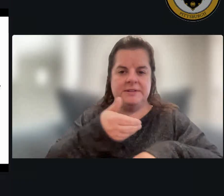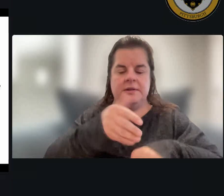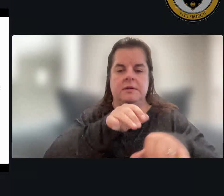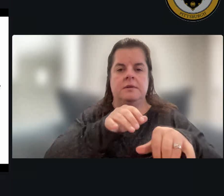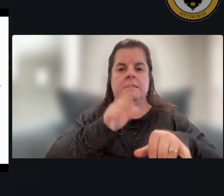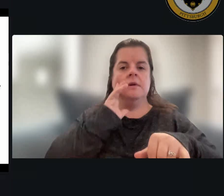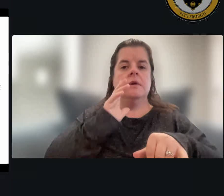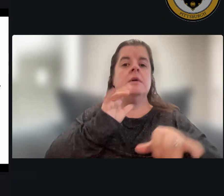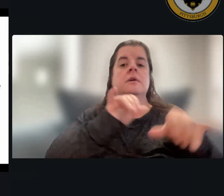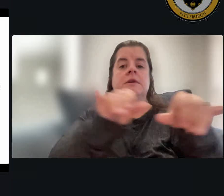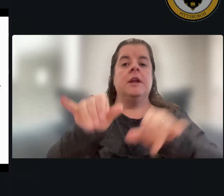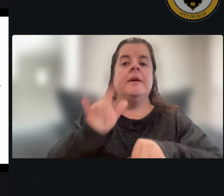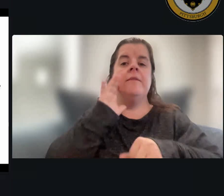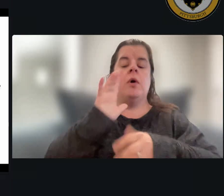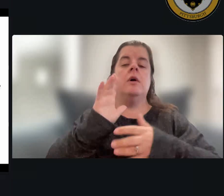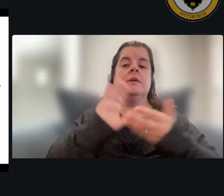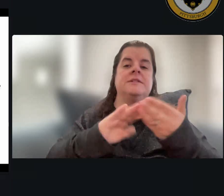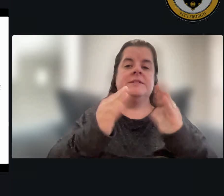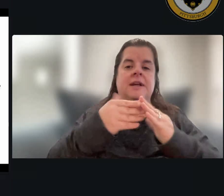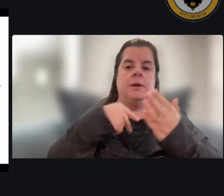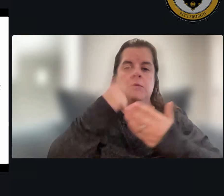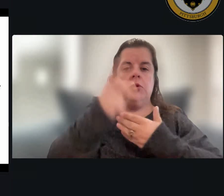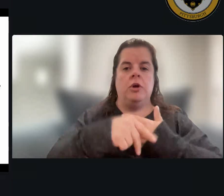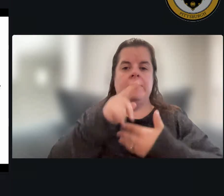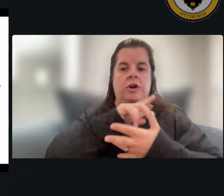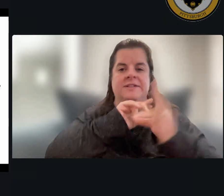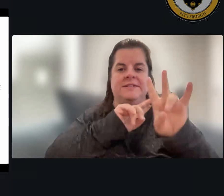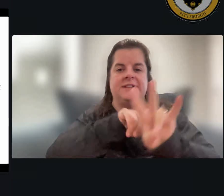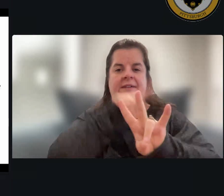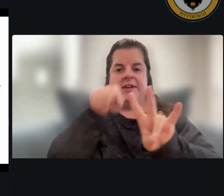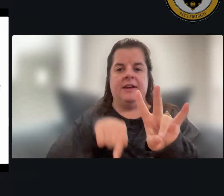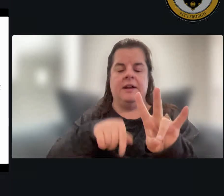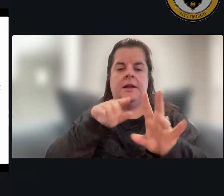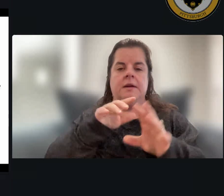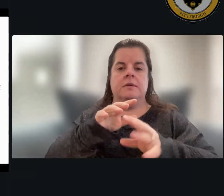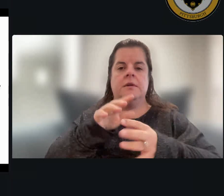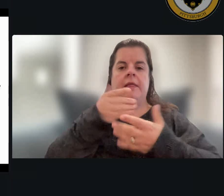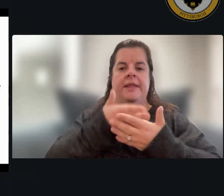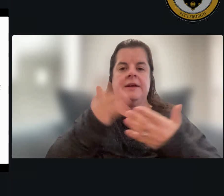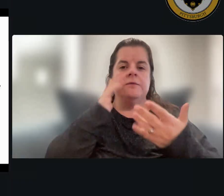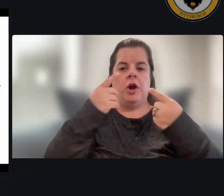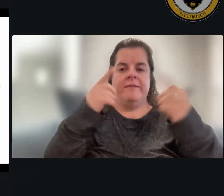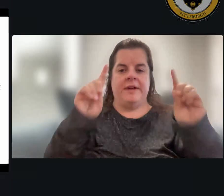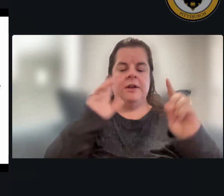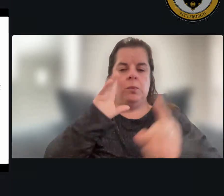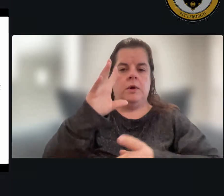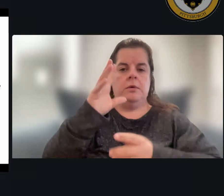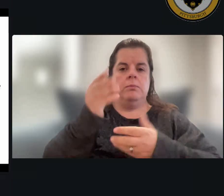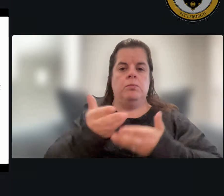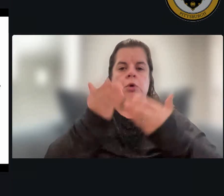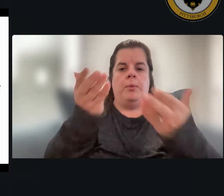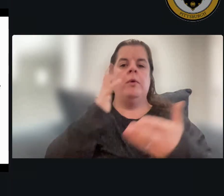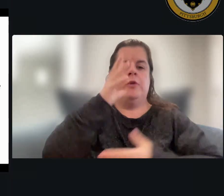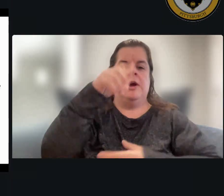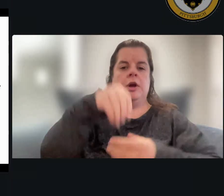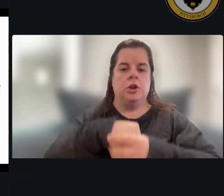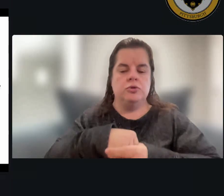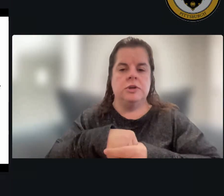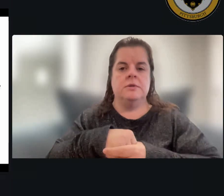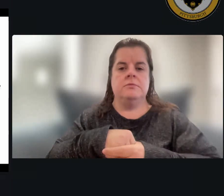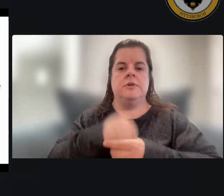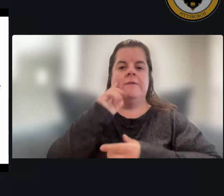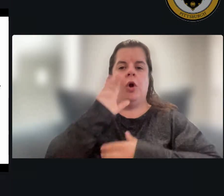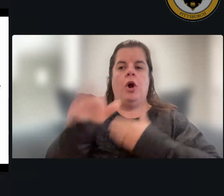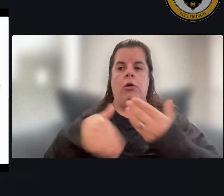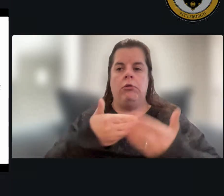city policies and programs across 7 key areas, measuring how effectively they promote inclusion and belonging for all. Over